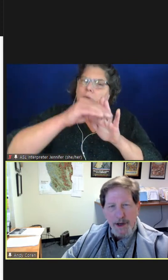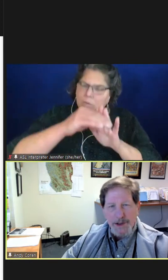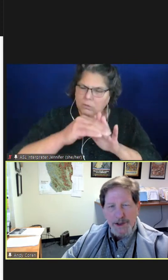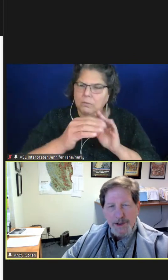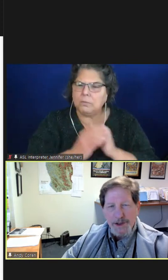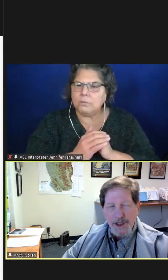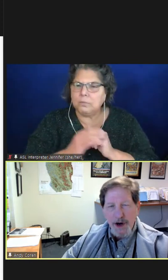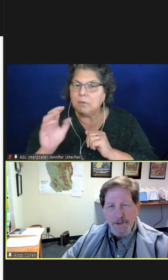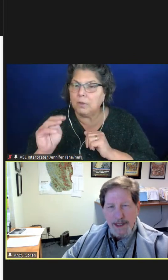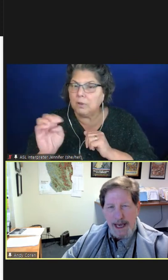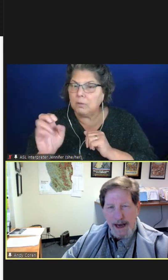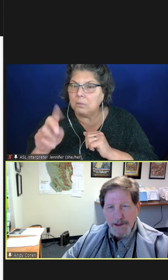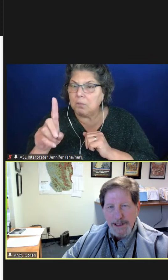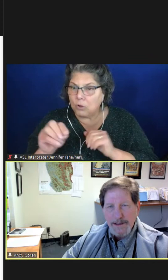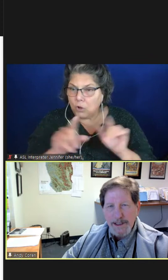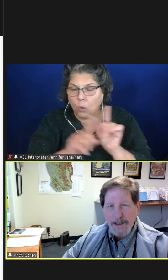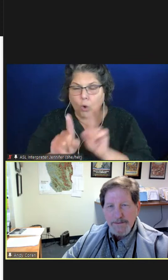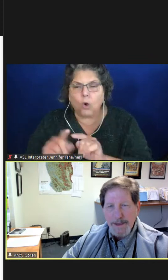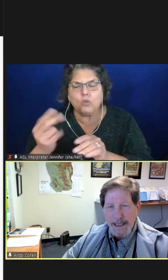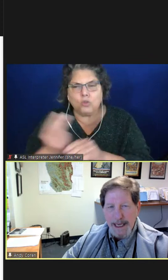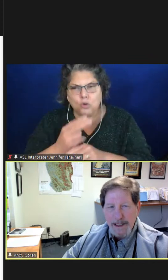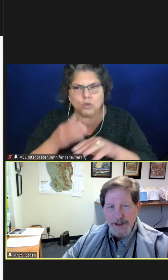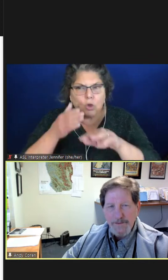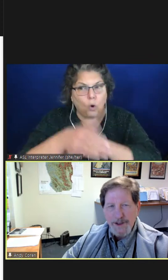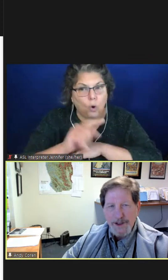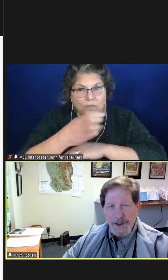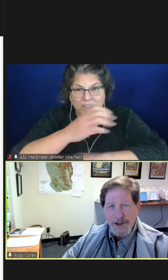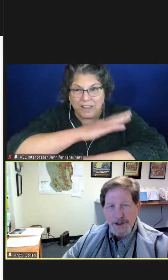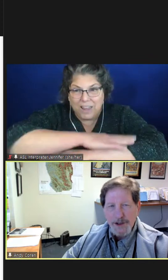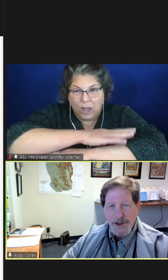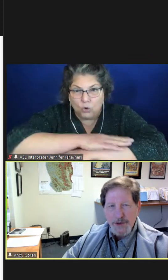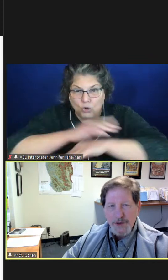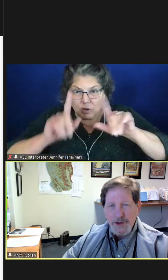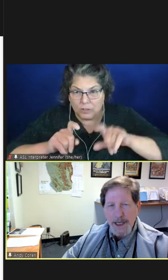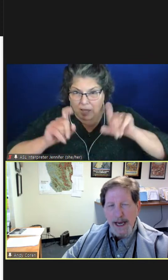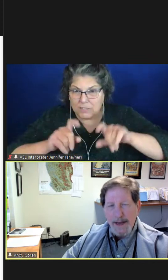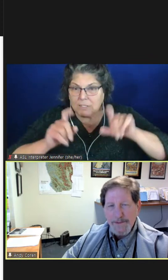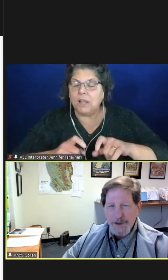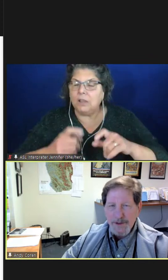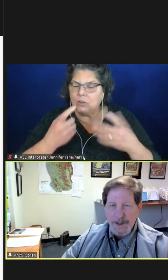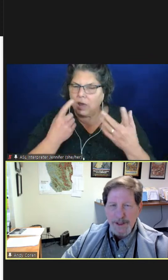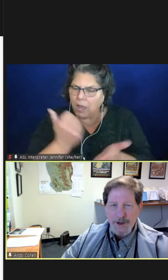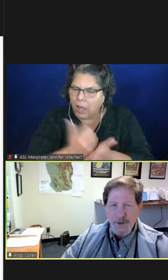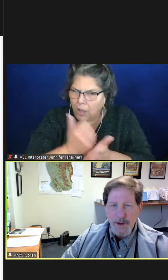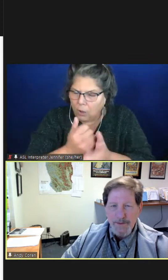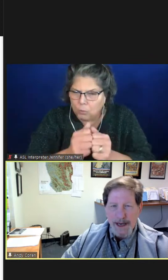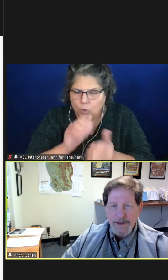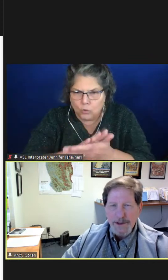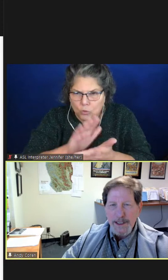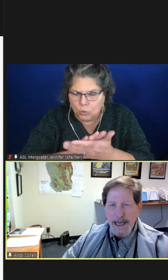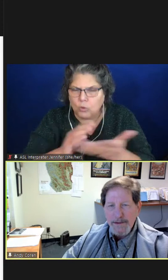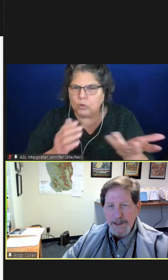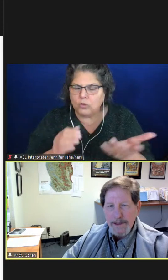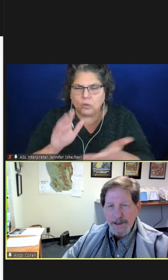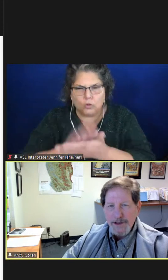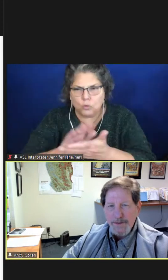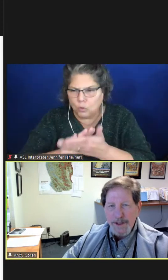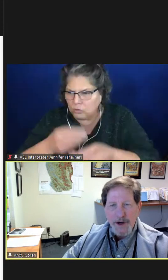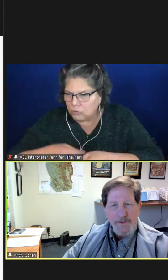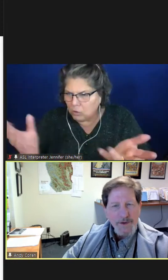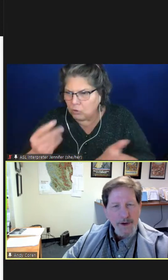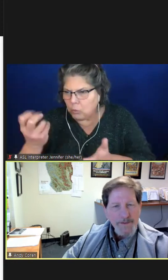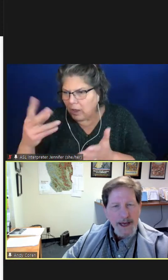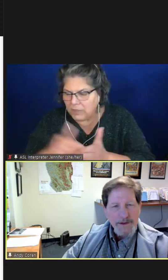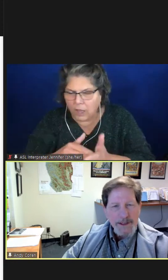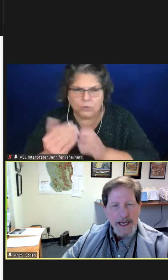Mendocino is also using over-the-counter testing as mitigation for the surge. So the schools have distributed 12,000. The county has